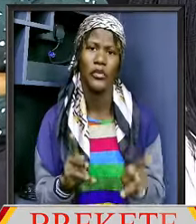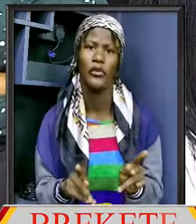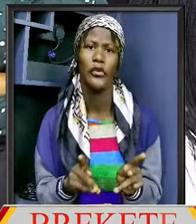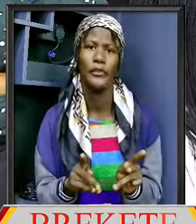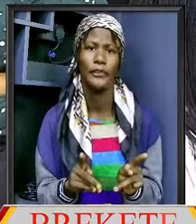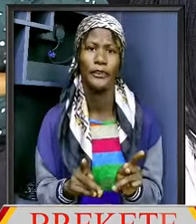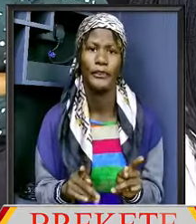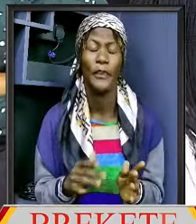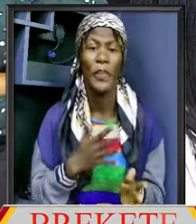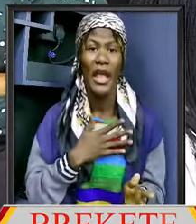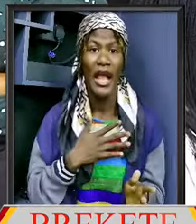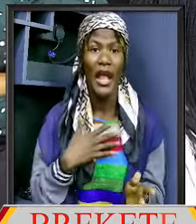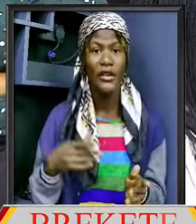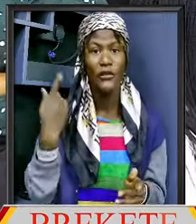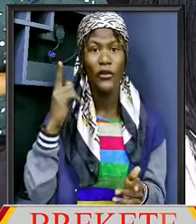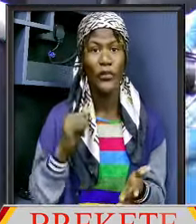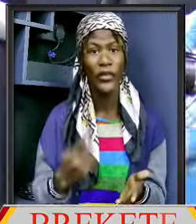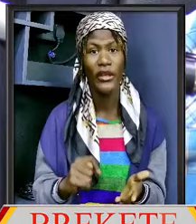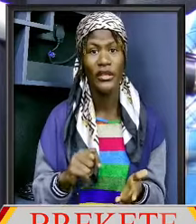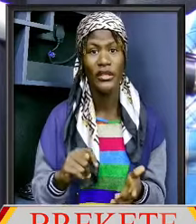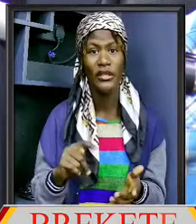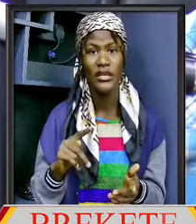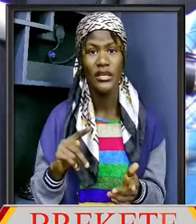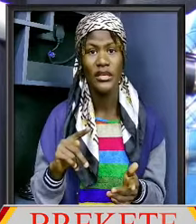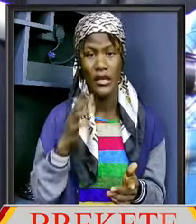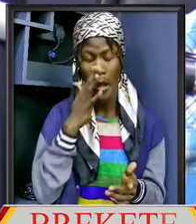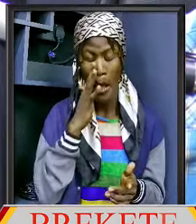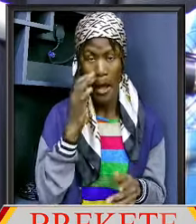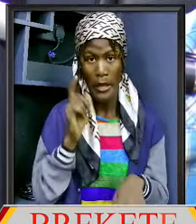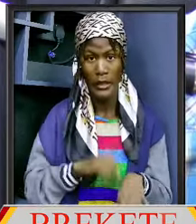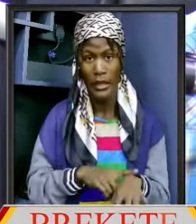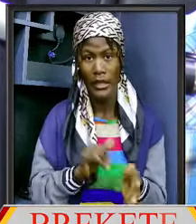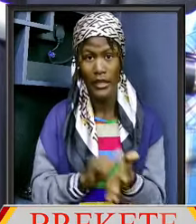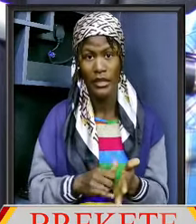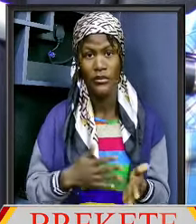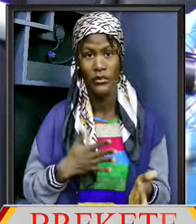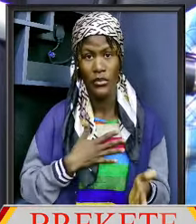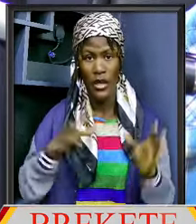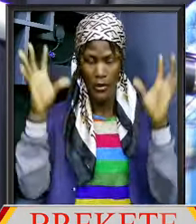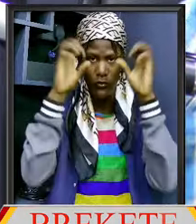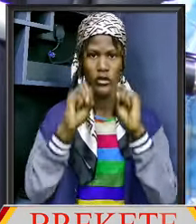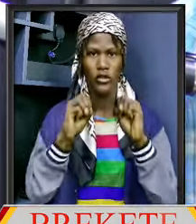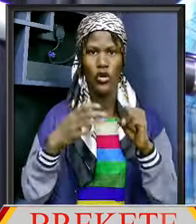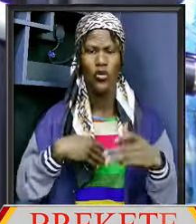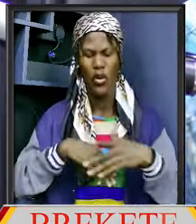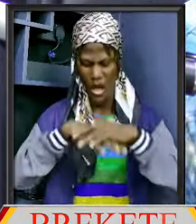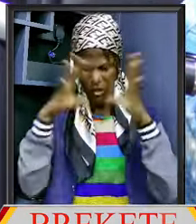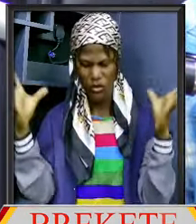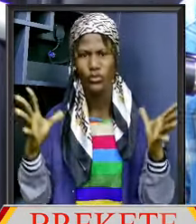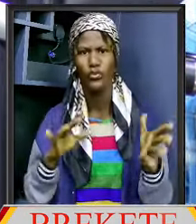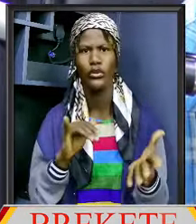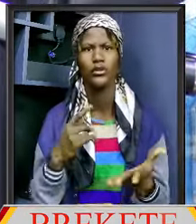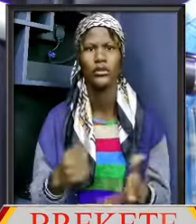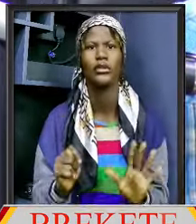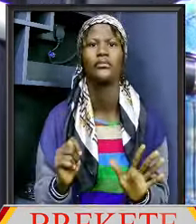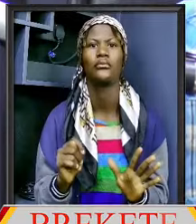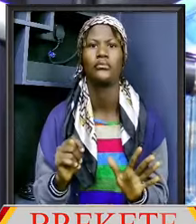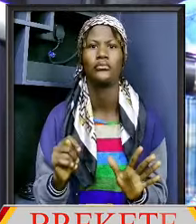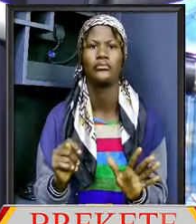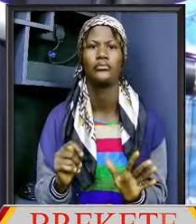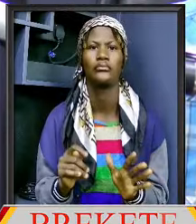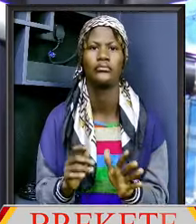time, for this time, where I go be president, as but the family don't agree, they expose them. Look, we appreciate the one where they go back, they go back